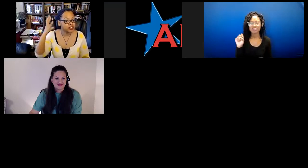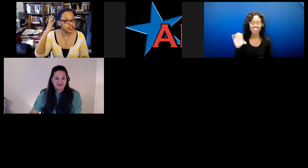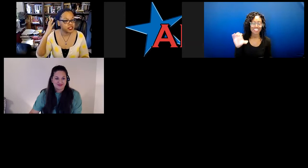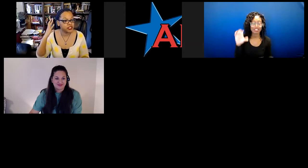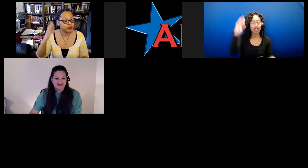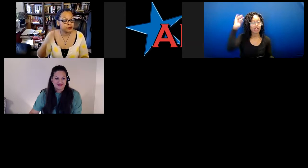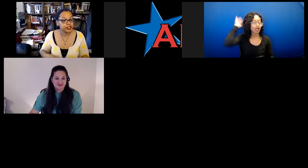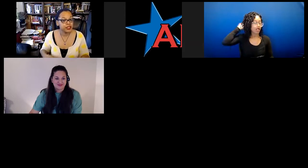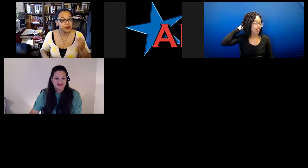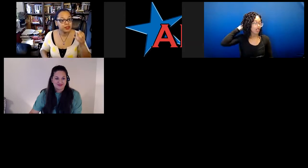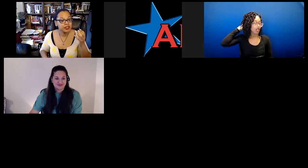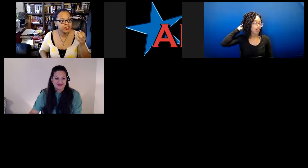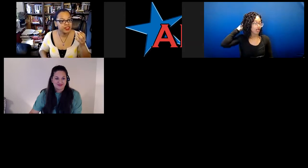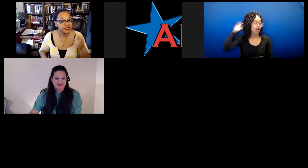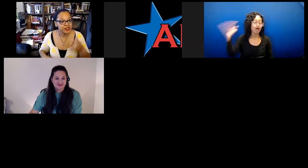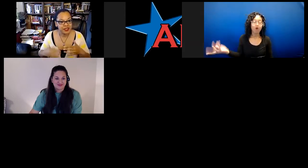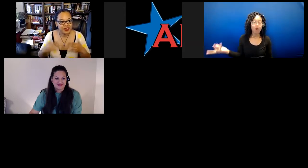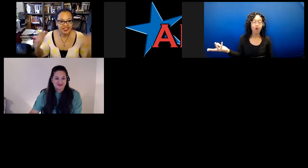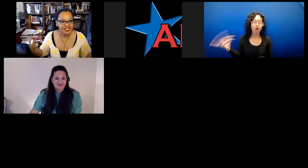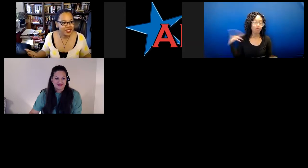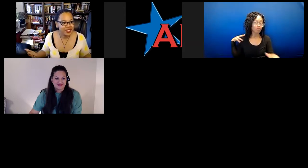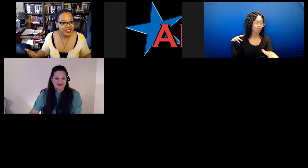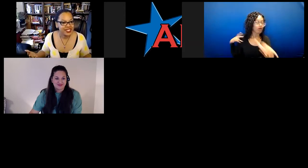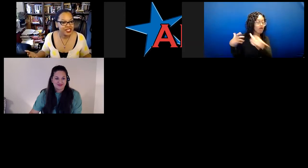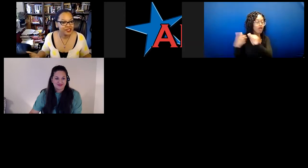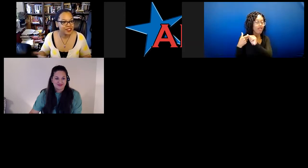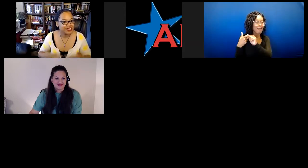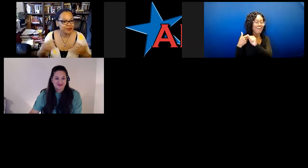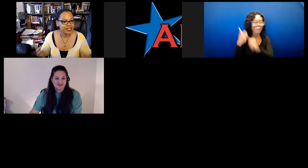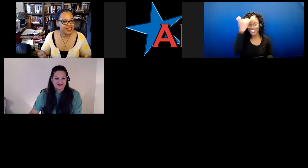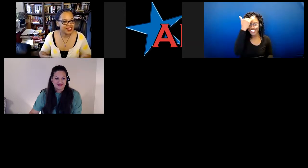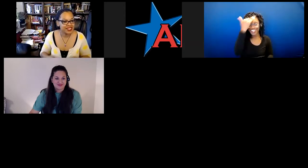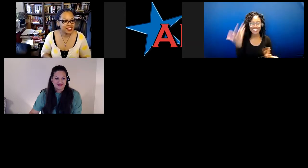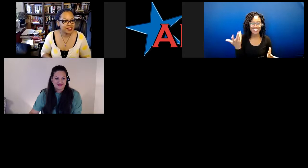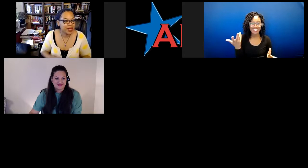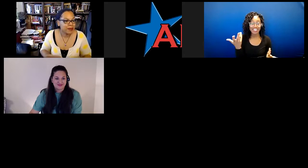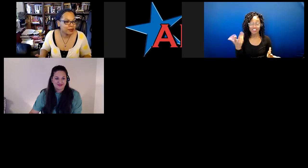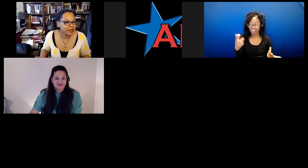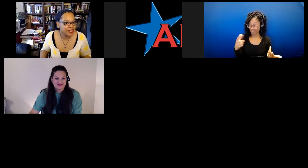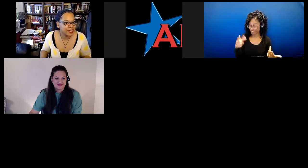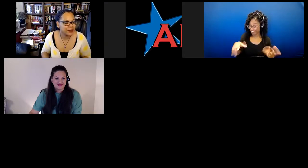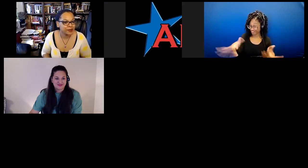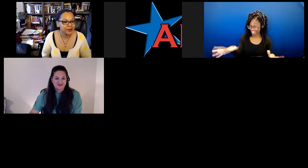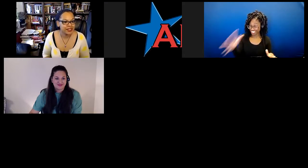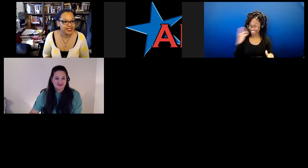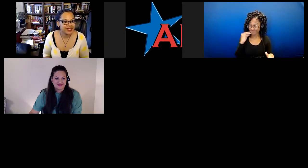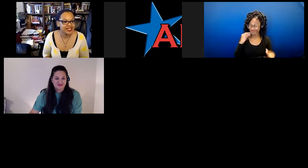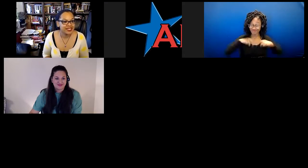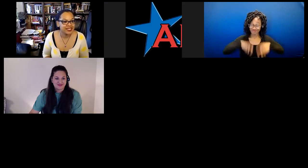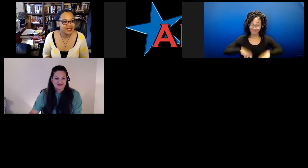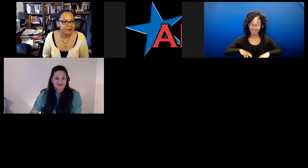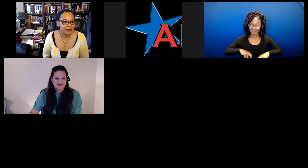subconscious and unconscious brain. When, y'all have all done self-reflection and meditation. Maybe it might take you a couple